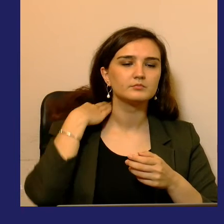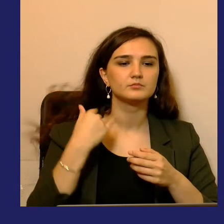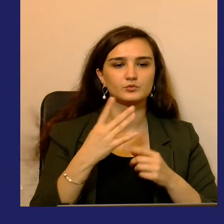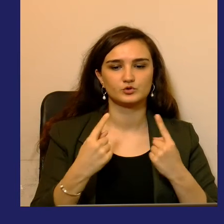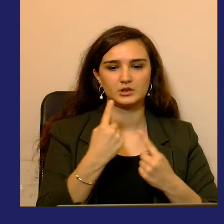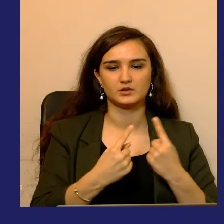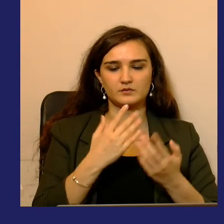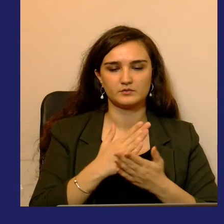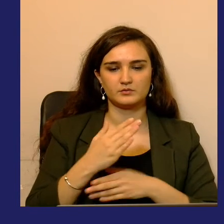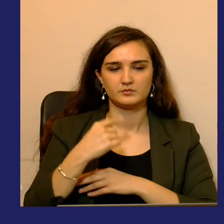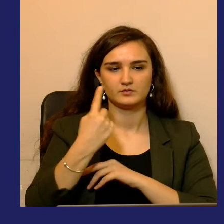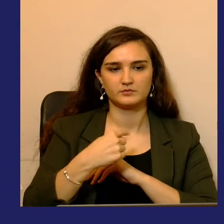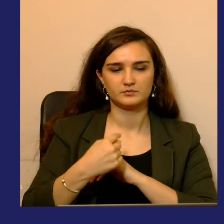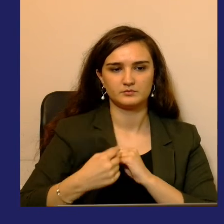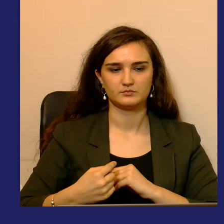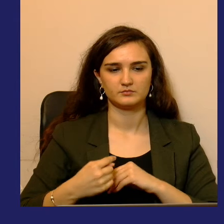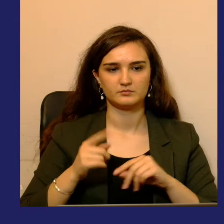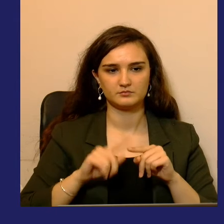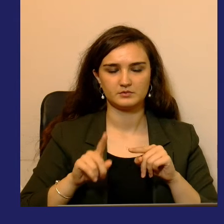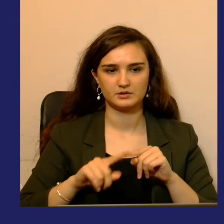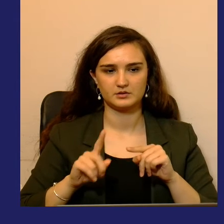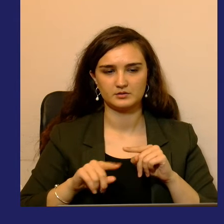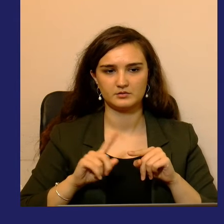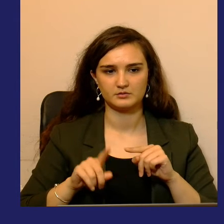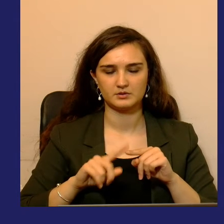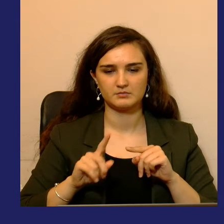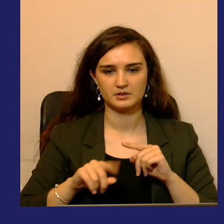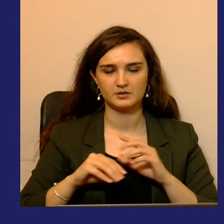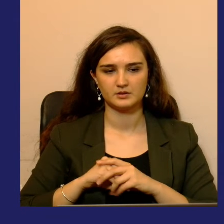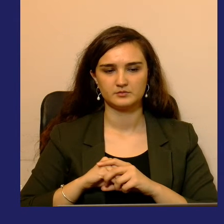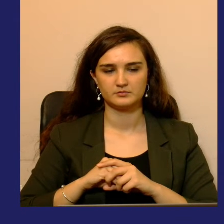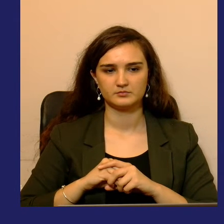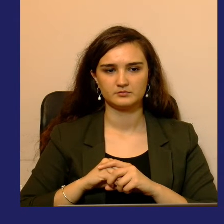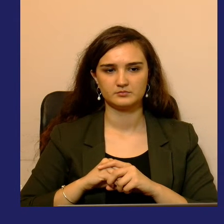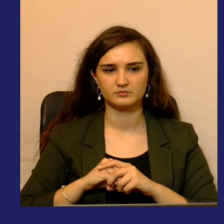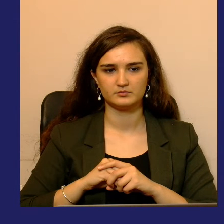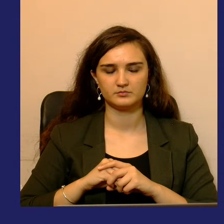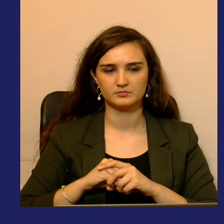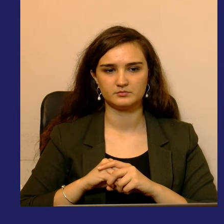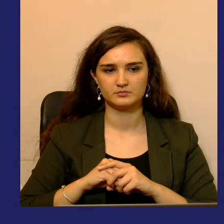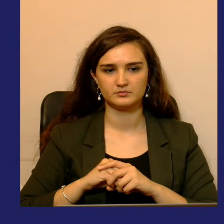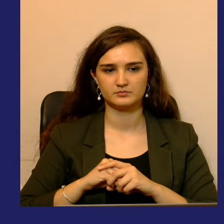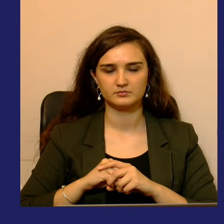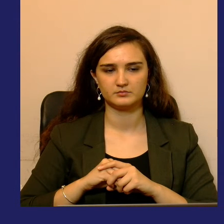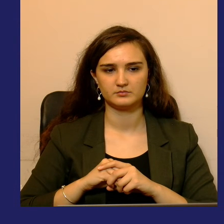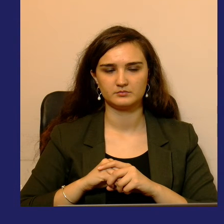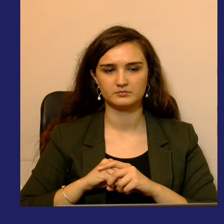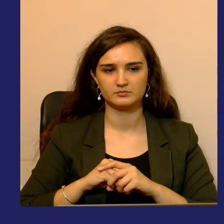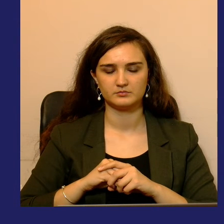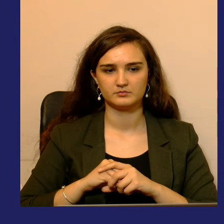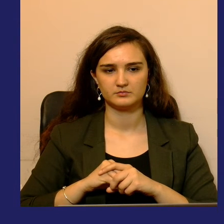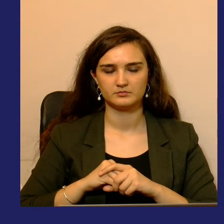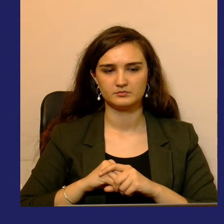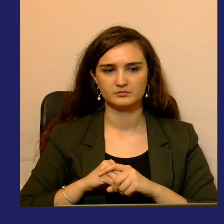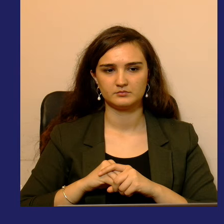Very quickly, what I'll do is maybe I will ask our panelists, short, keep it